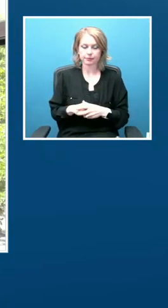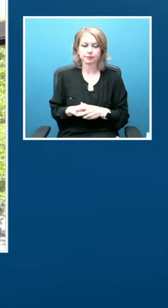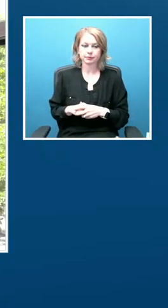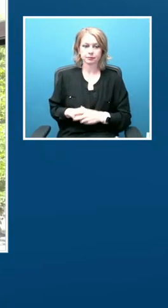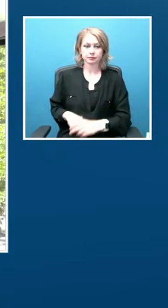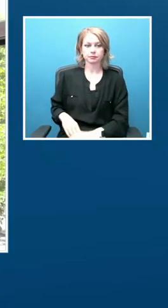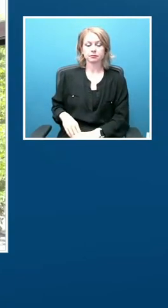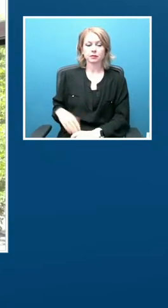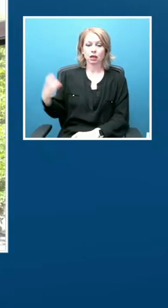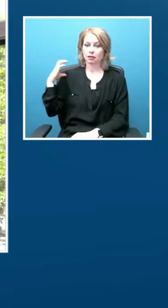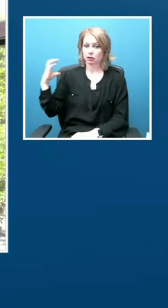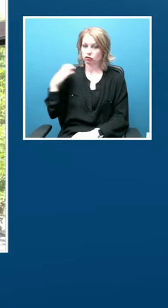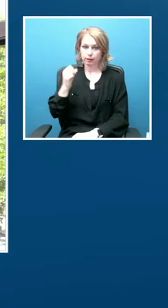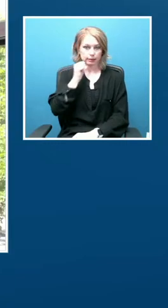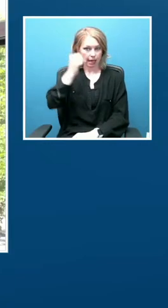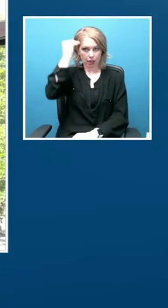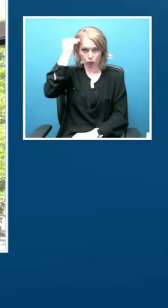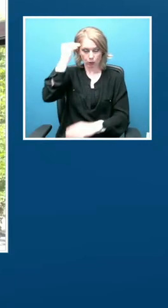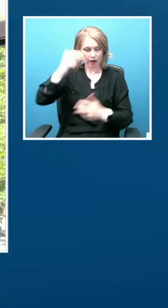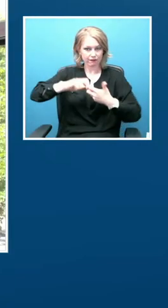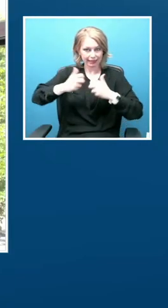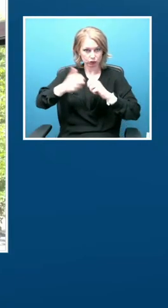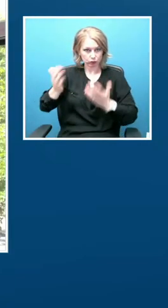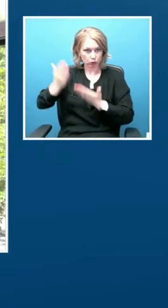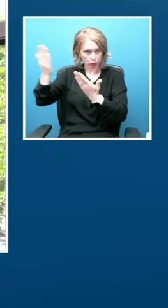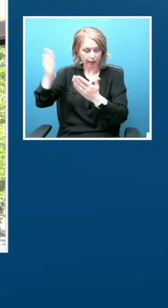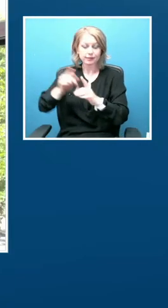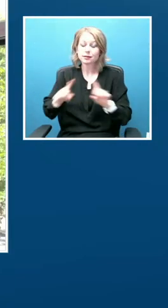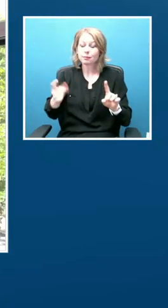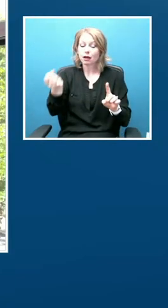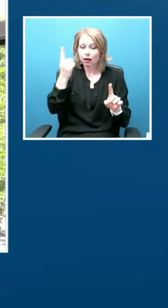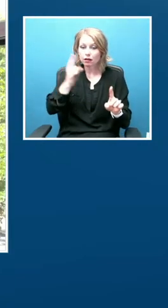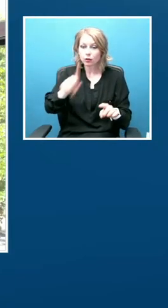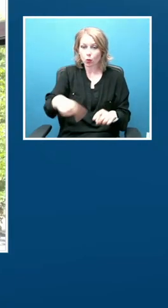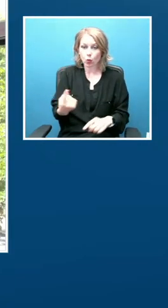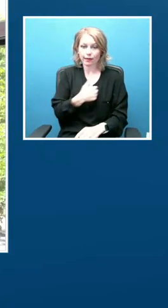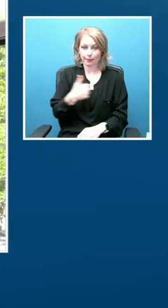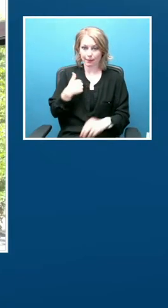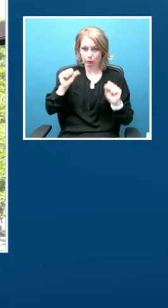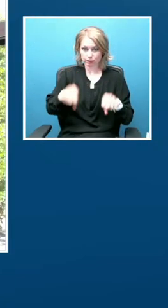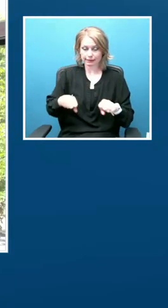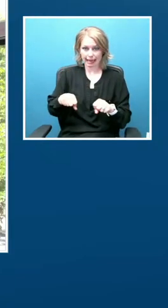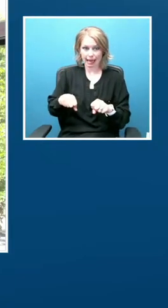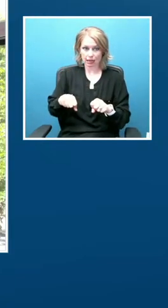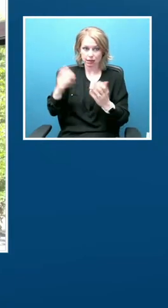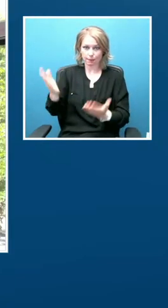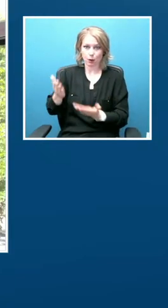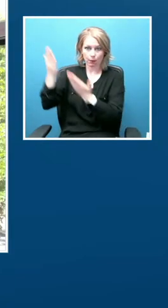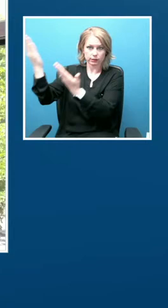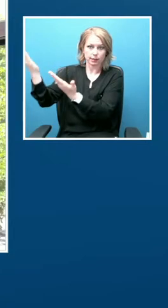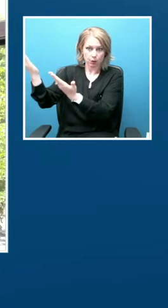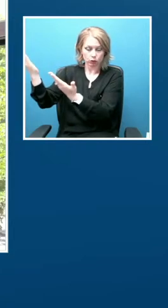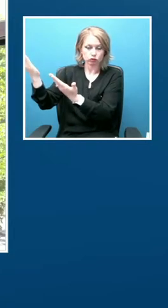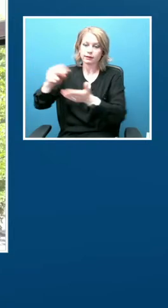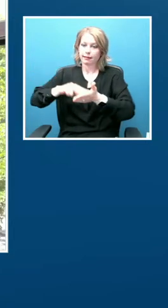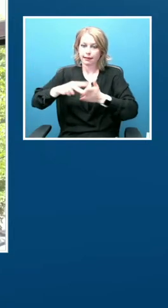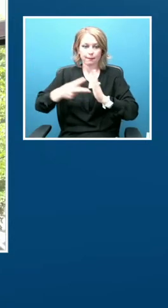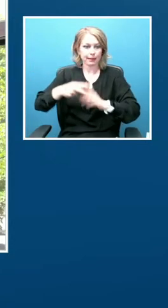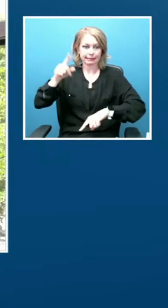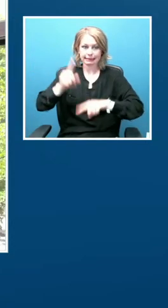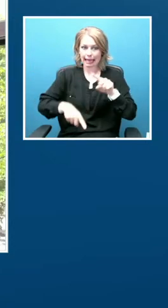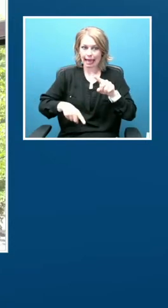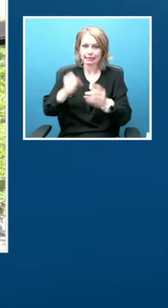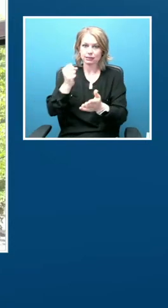these presentations. However, since only members of the committee may propose motions, the committee will not grant or deny dispositive